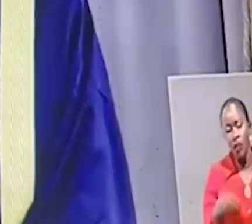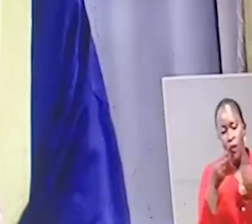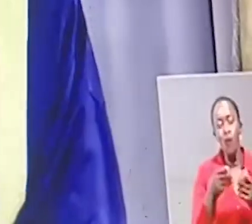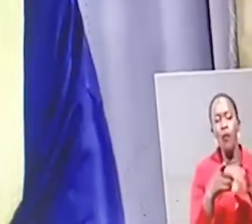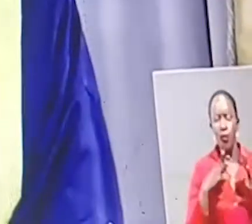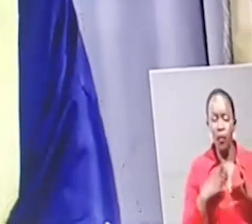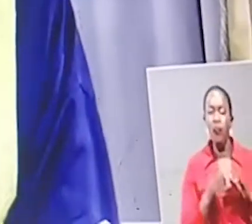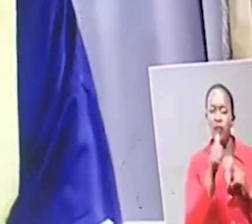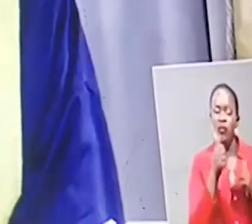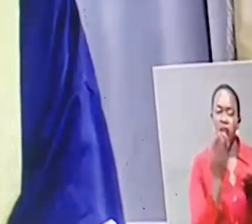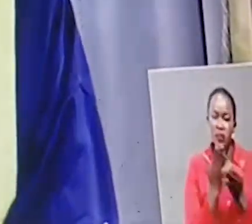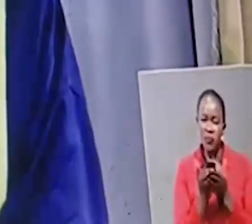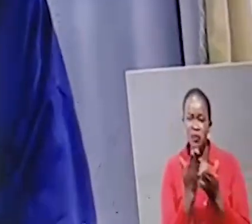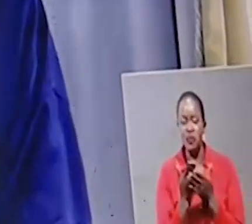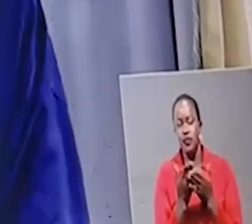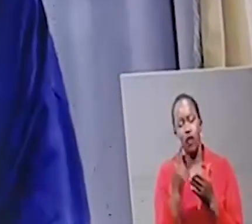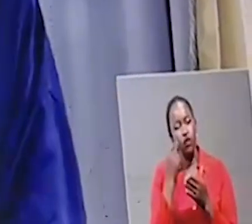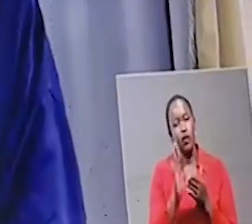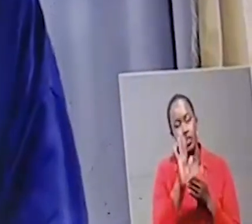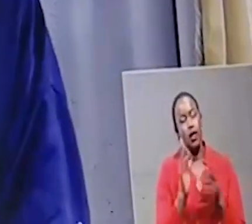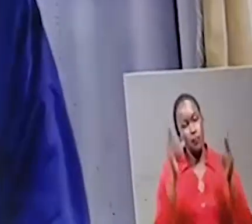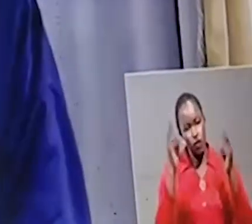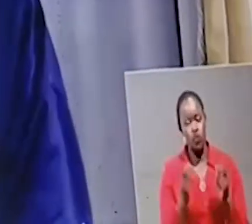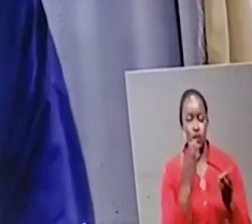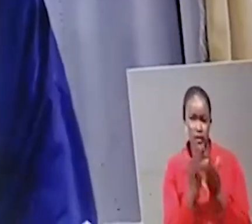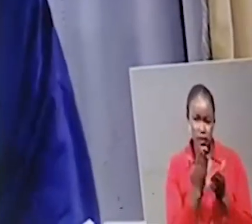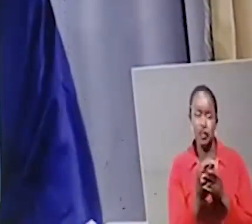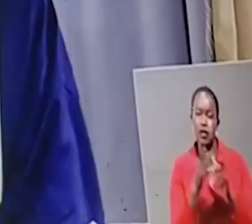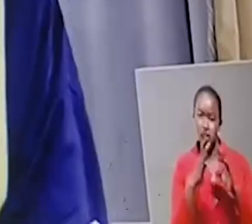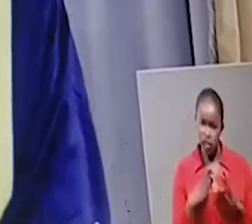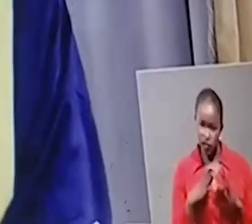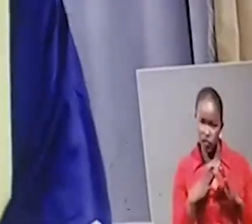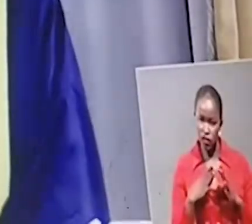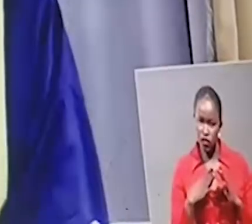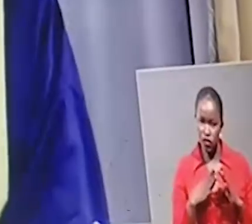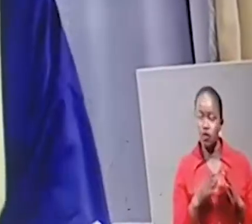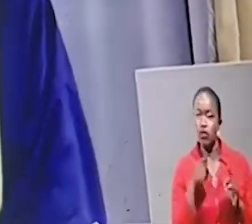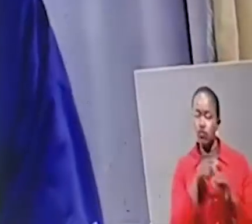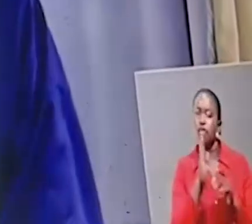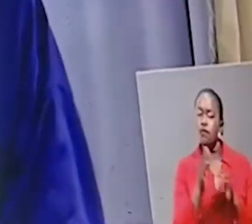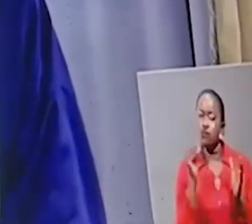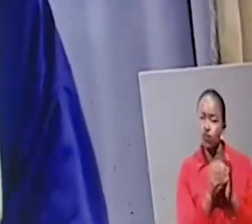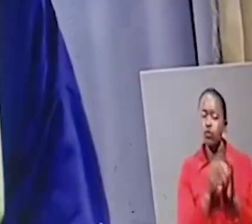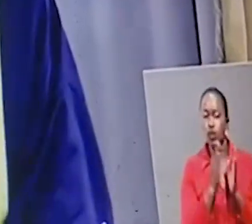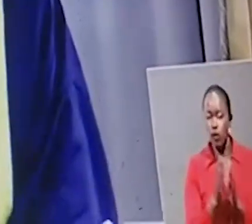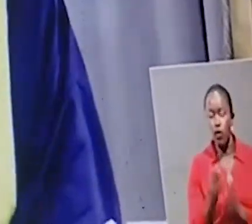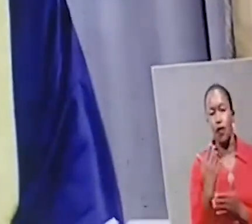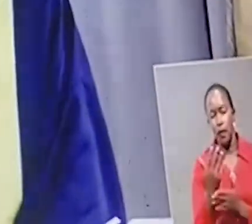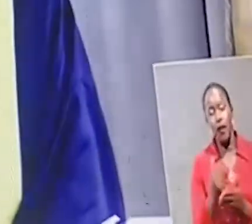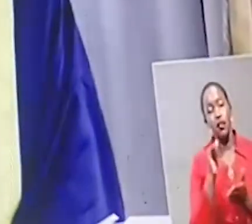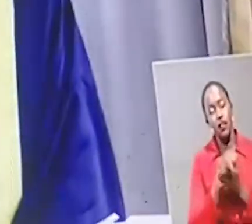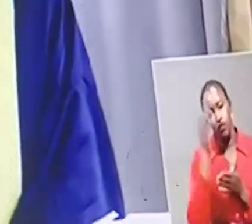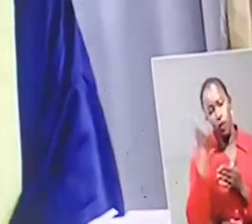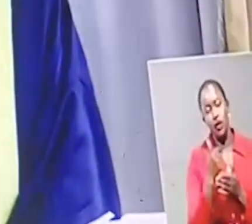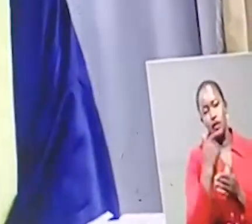in requests for their motions seeking leave to be put on the order paper. And that's why I said I'm going to